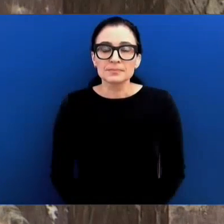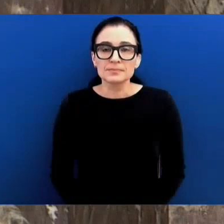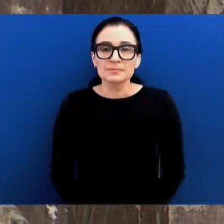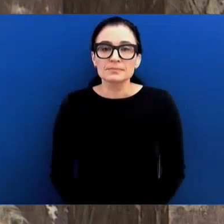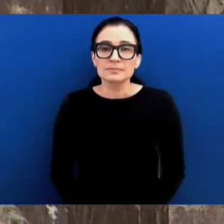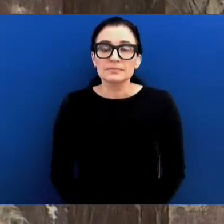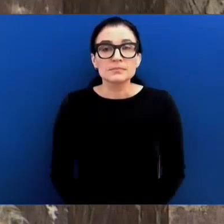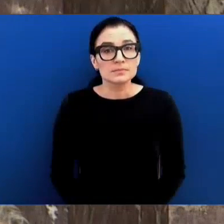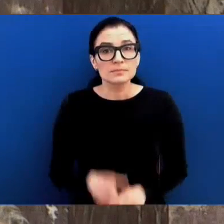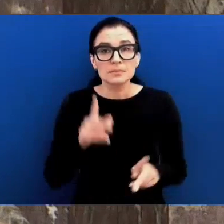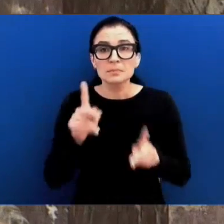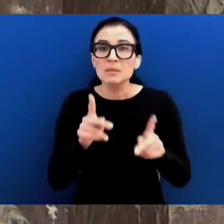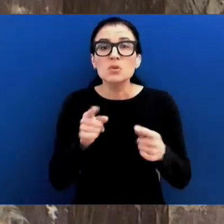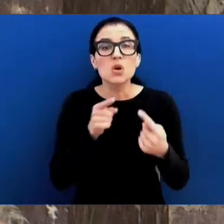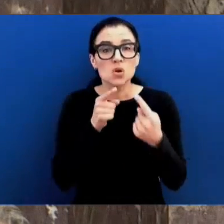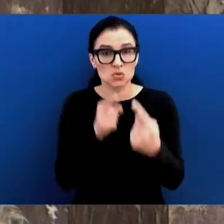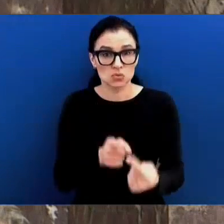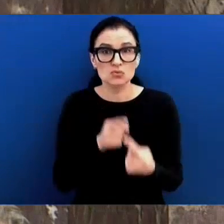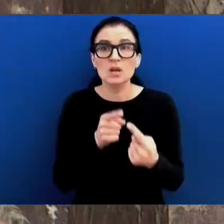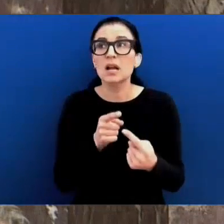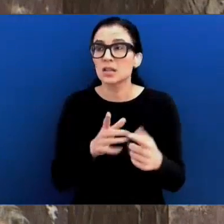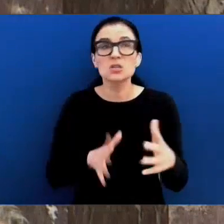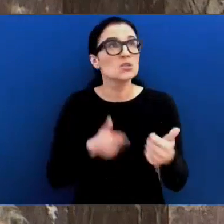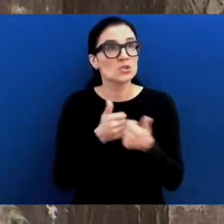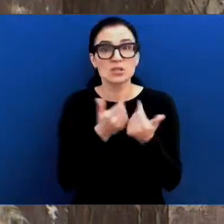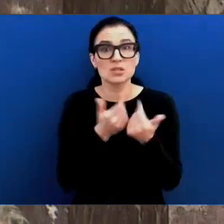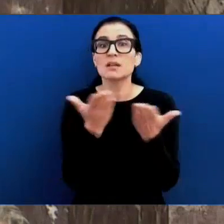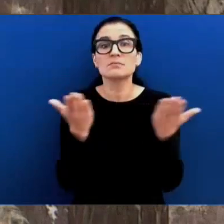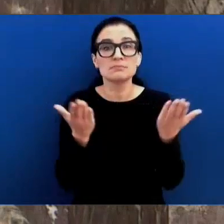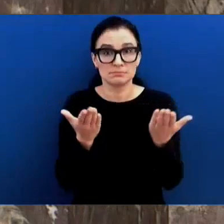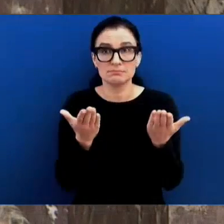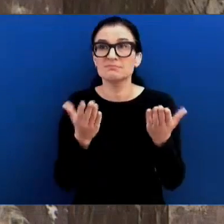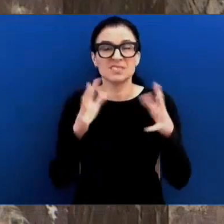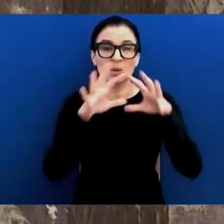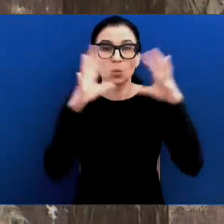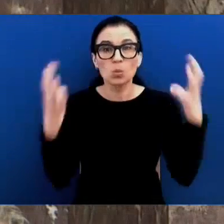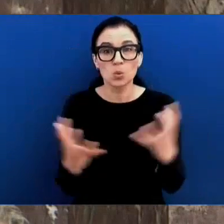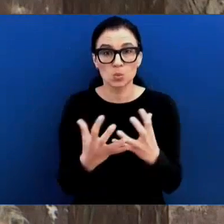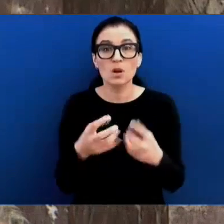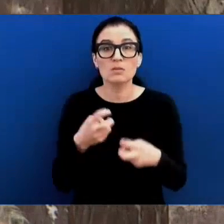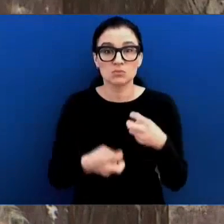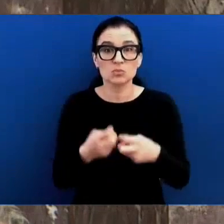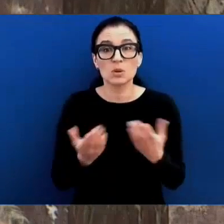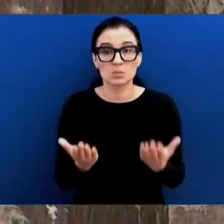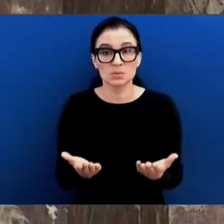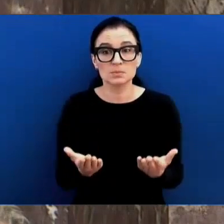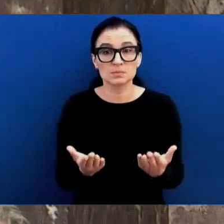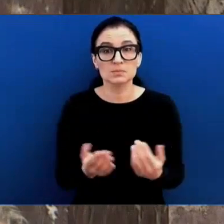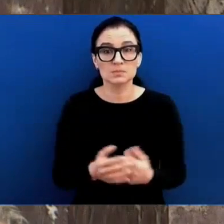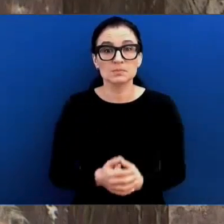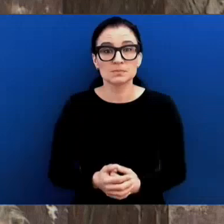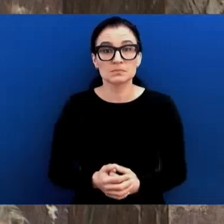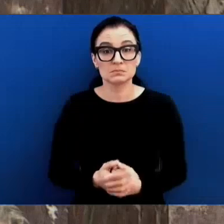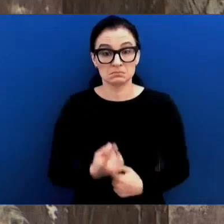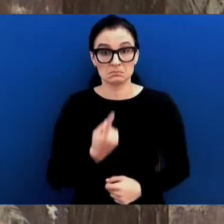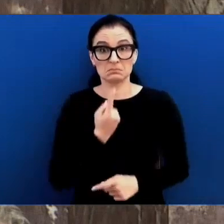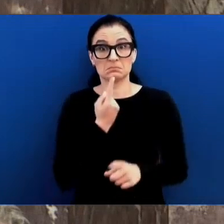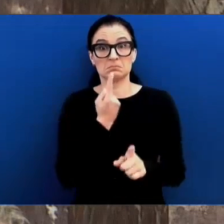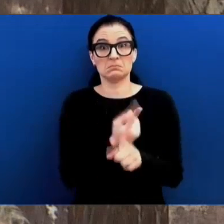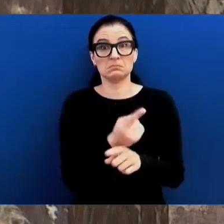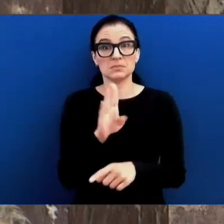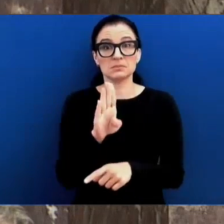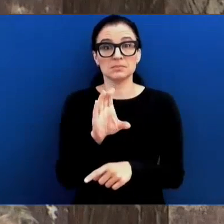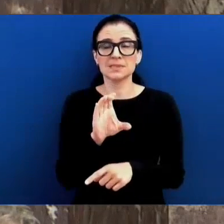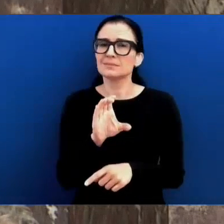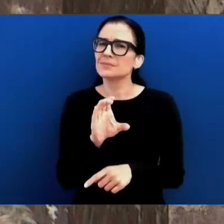Honourable Speaker. The challenge is not only being faced in BC, it's being faced by people across North America. I disagree with the member when he